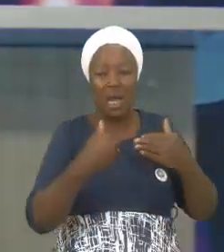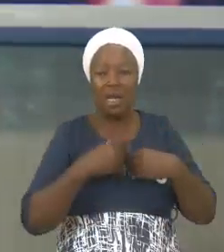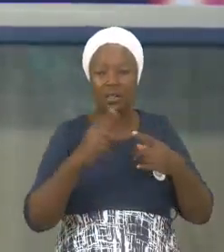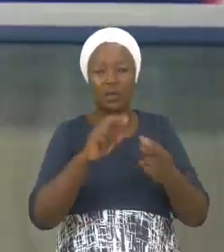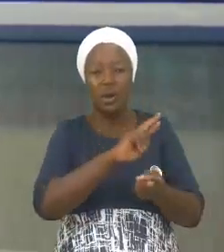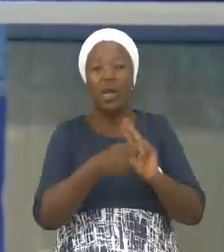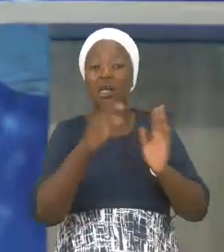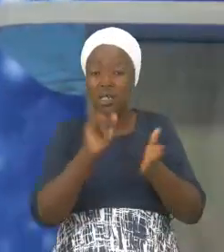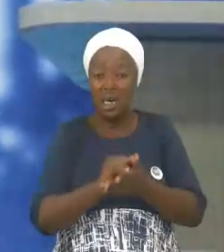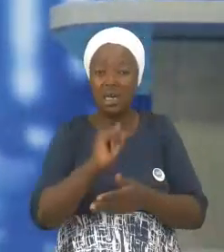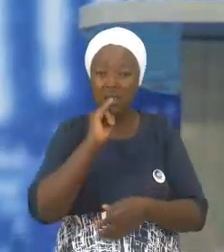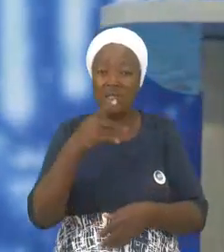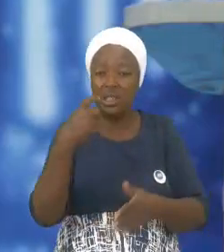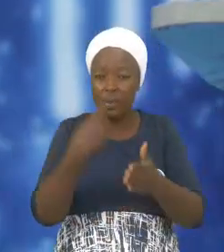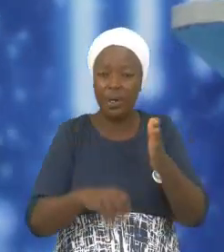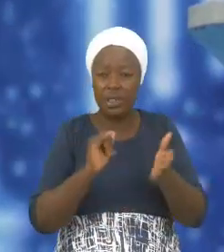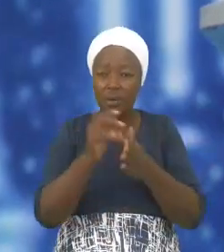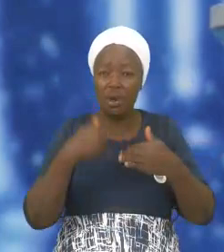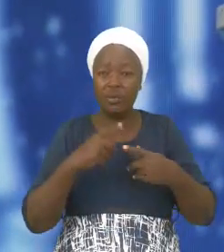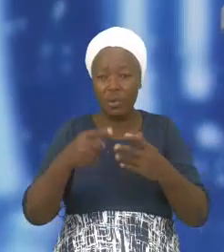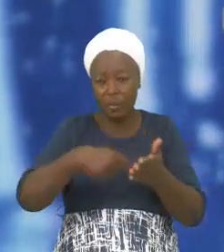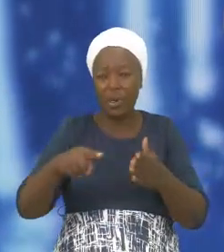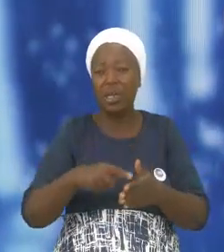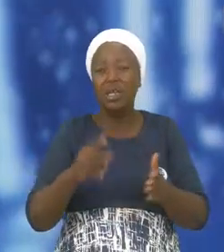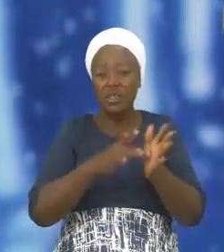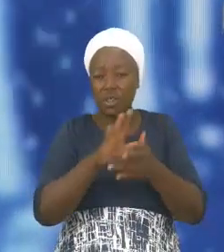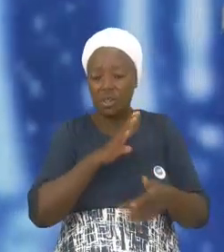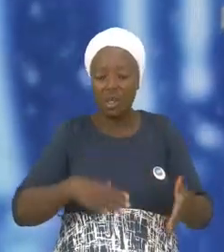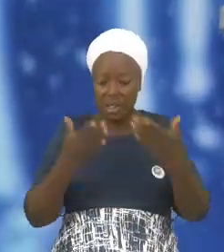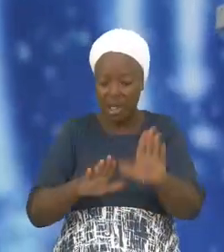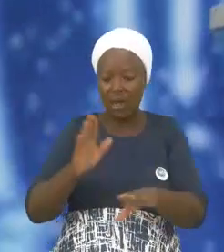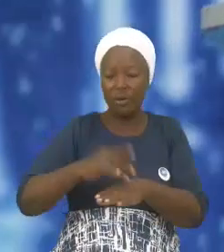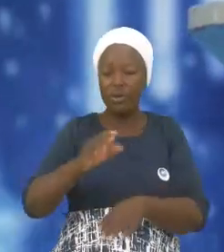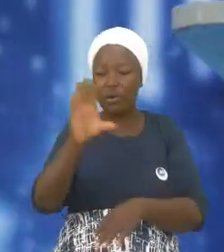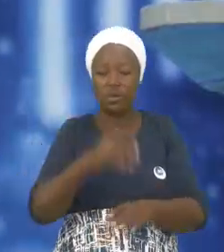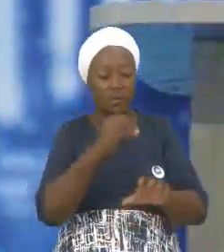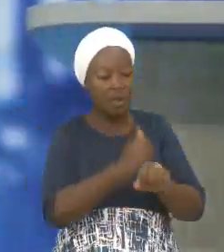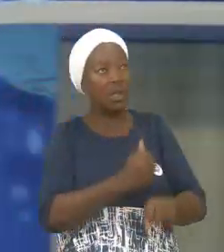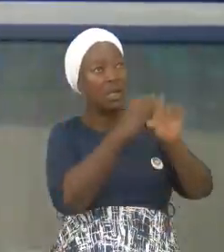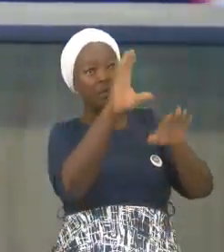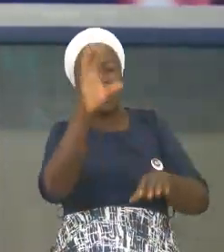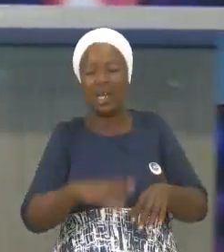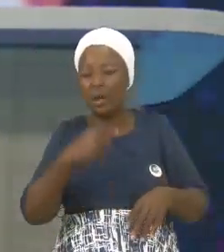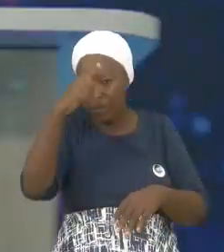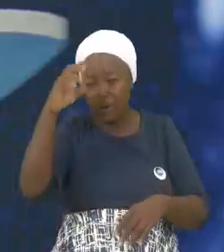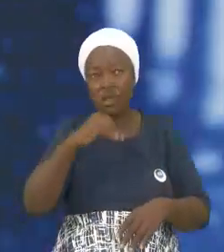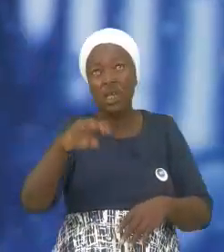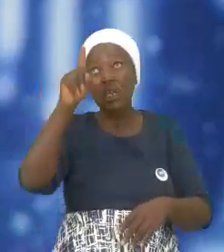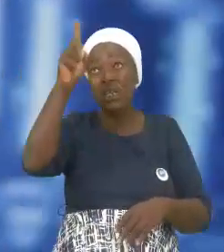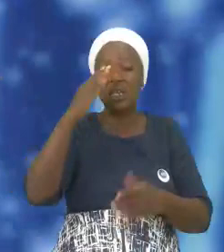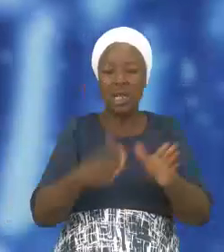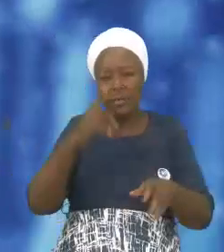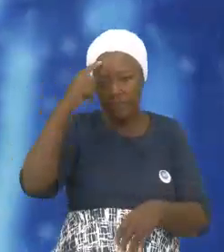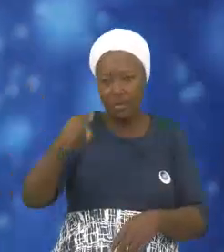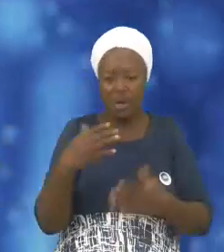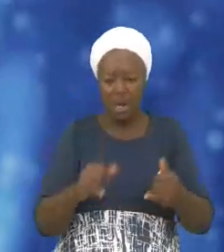the price you pay. He died on the cross of Calvary. And because he died for you, now you want to come